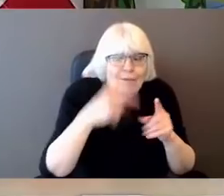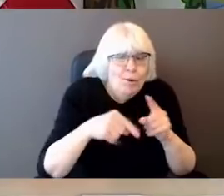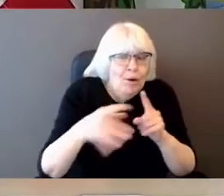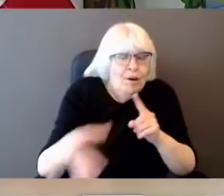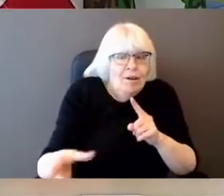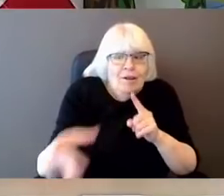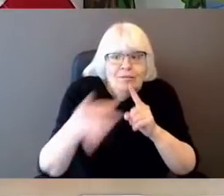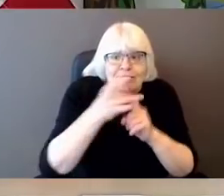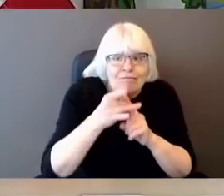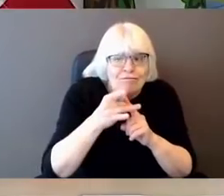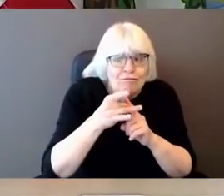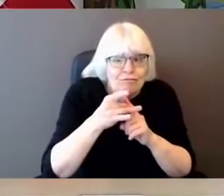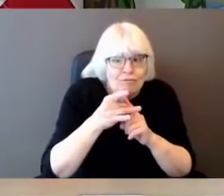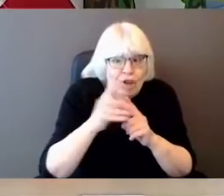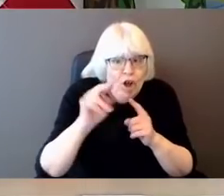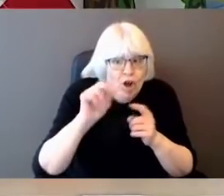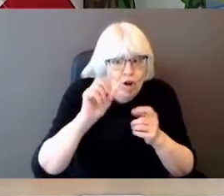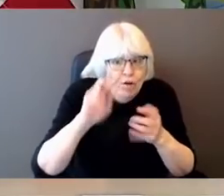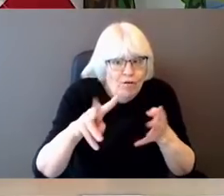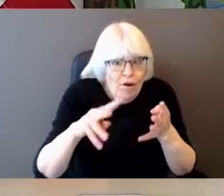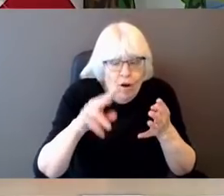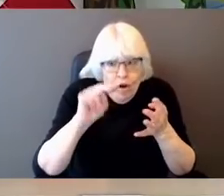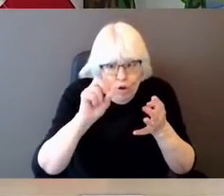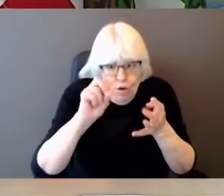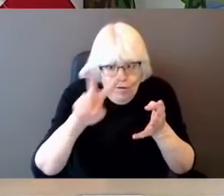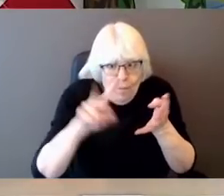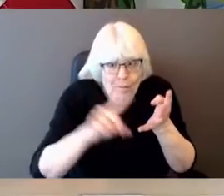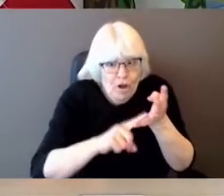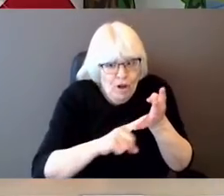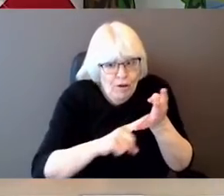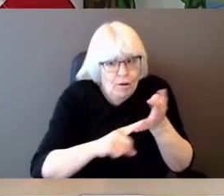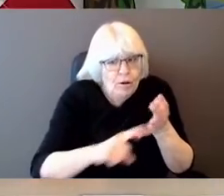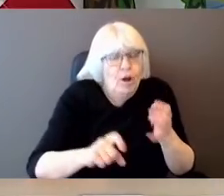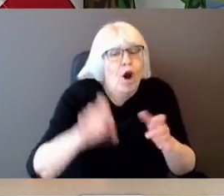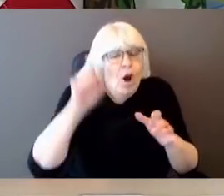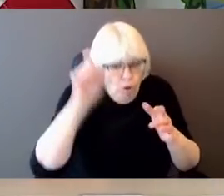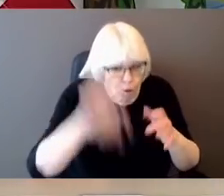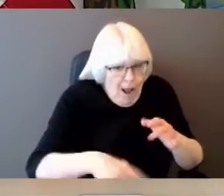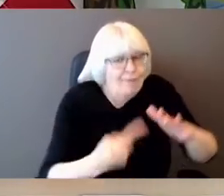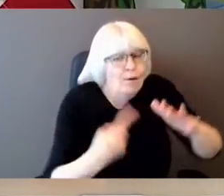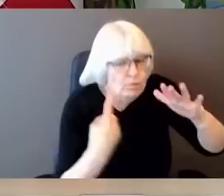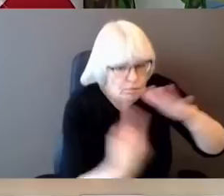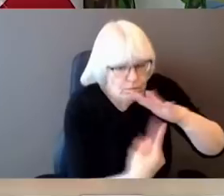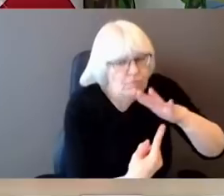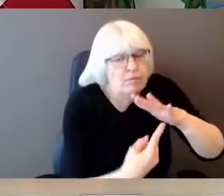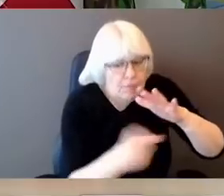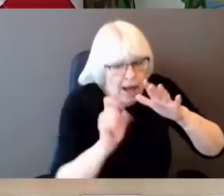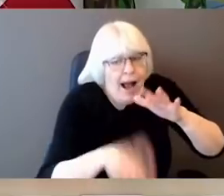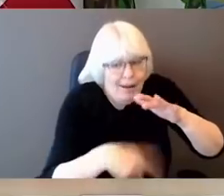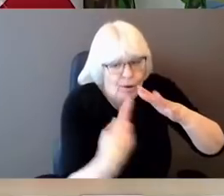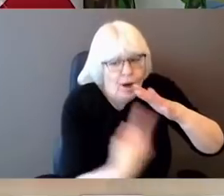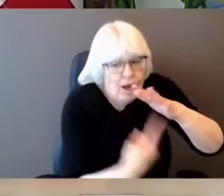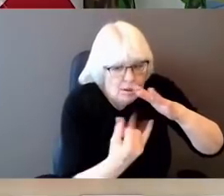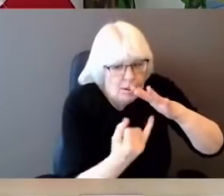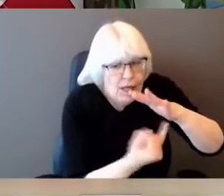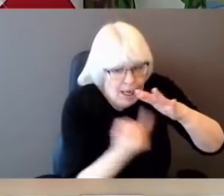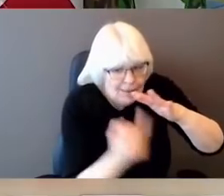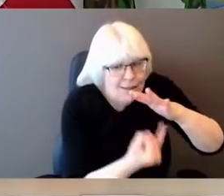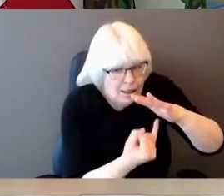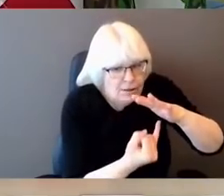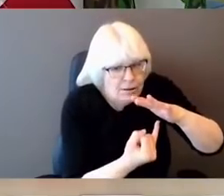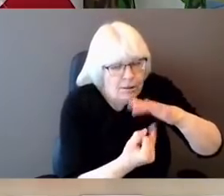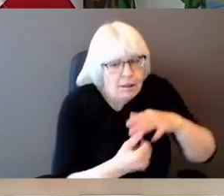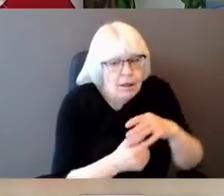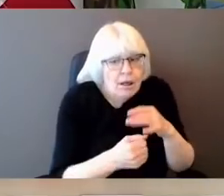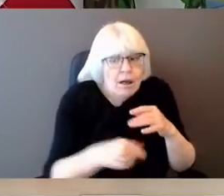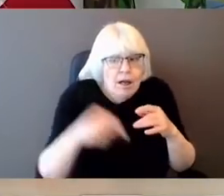you would still need to isolate as a close contact because the likelihood of getting reinfected with Omicron is